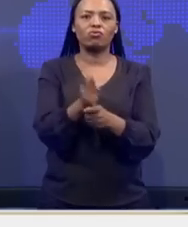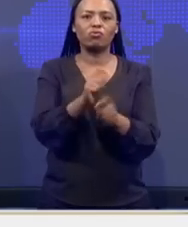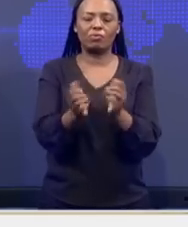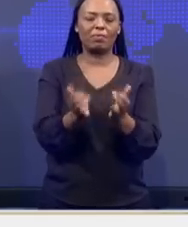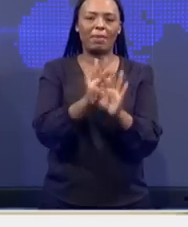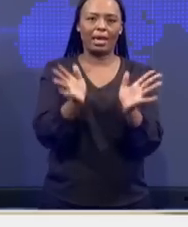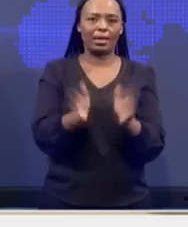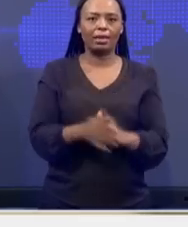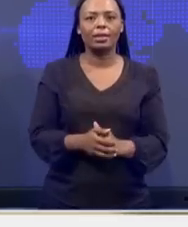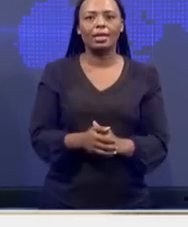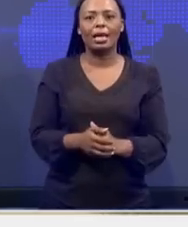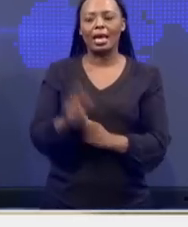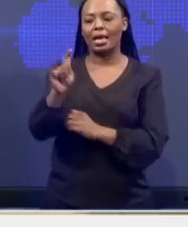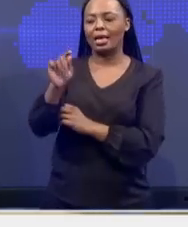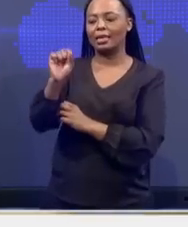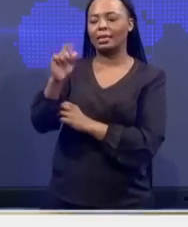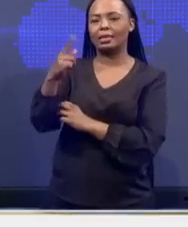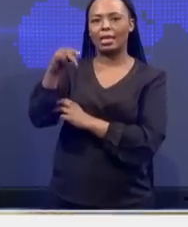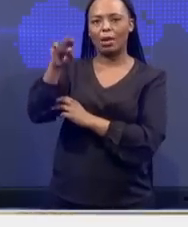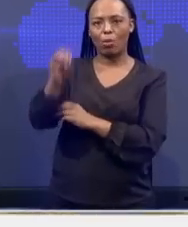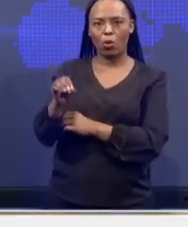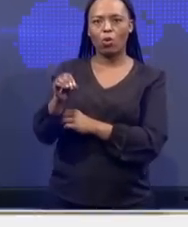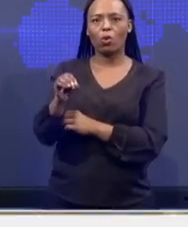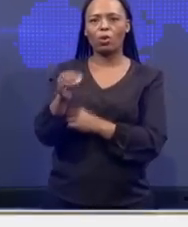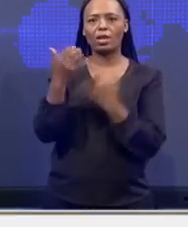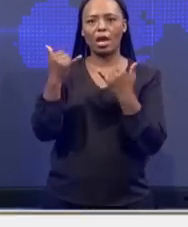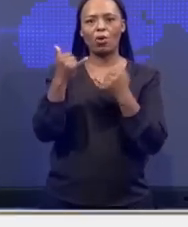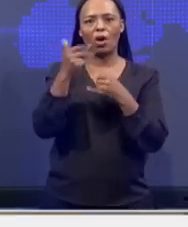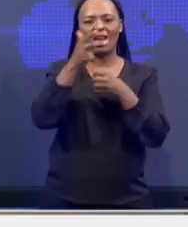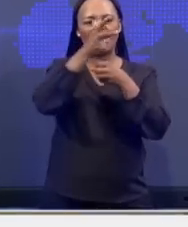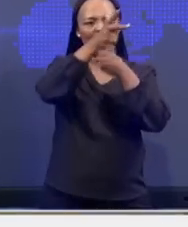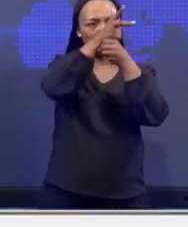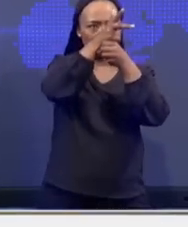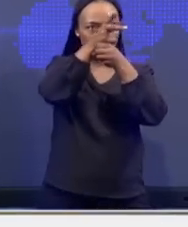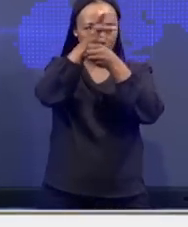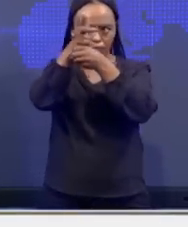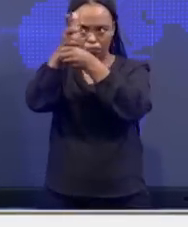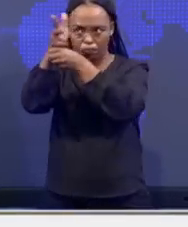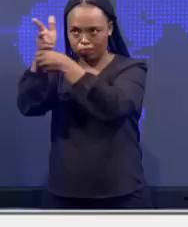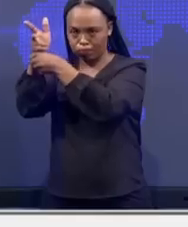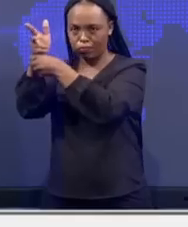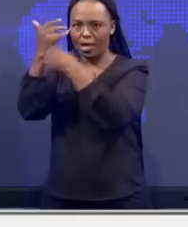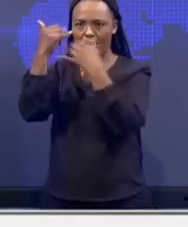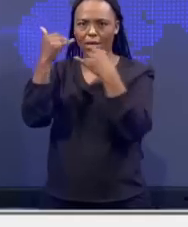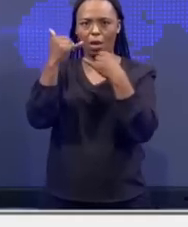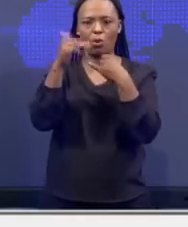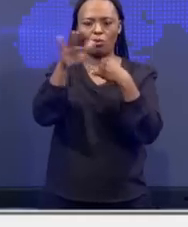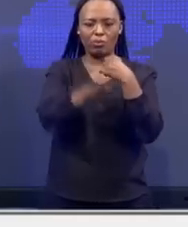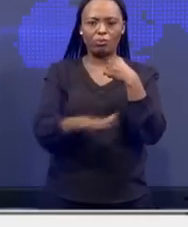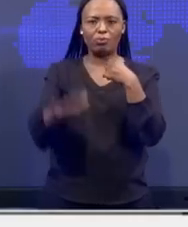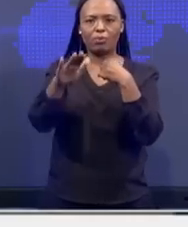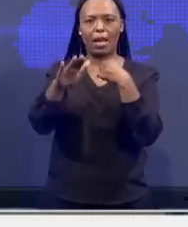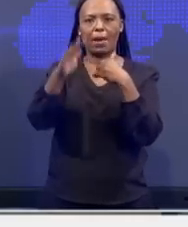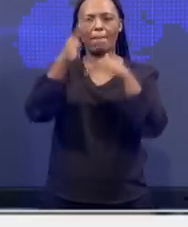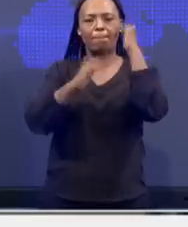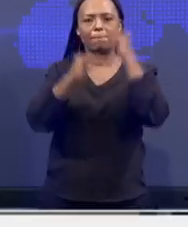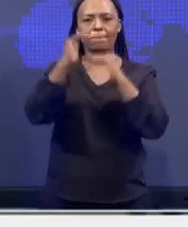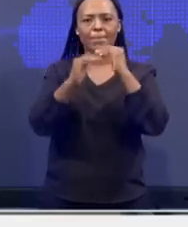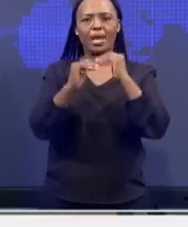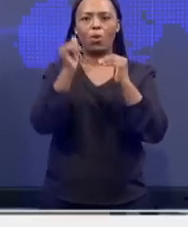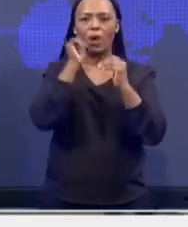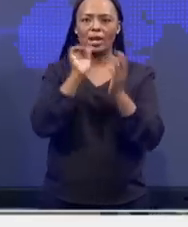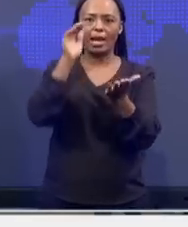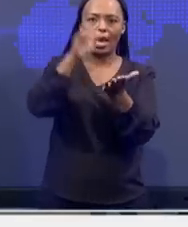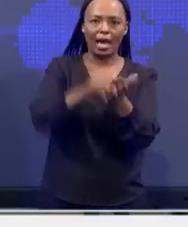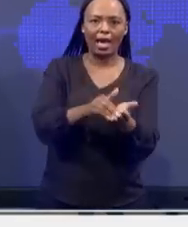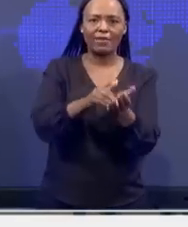going to ask my colleague Tsepo Muime just to give you a picture of the entrance in this particular building. When we arrived here, the gates have been